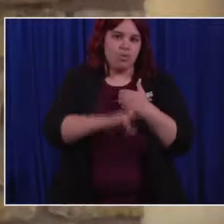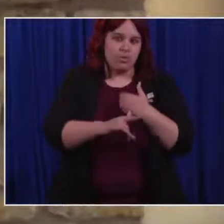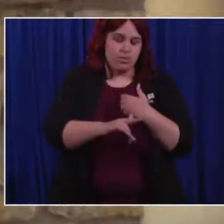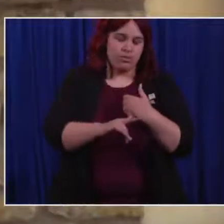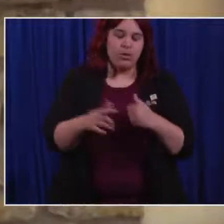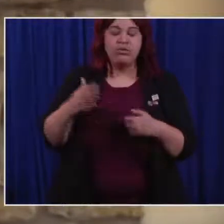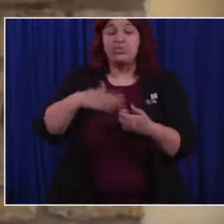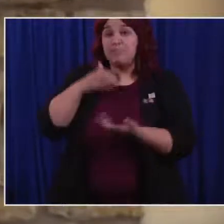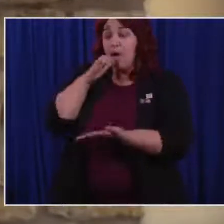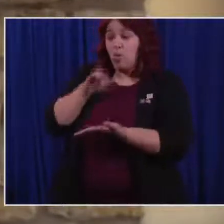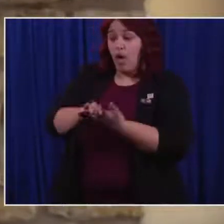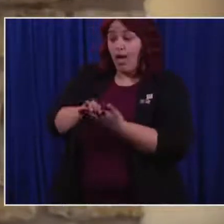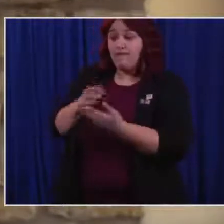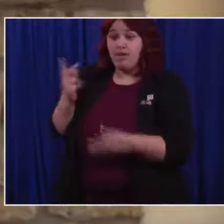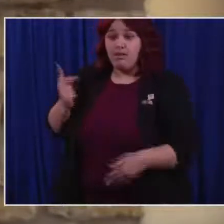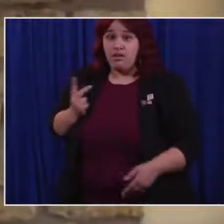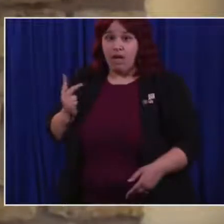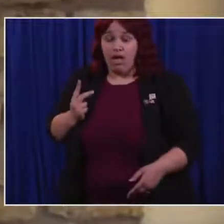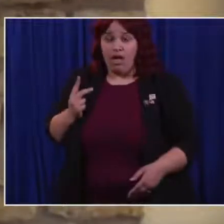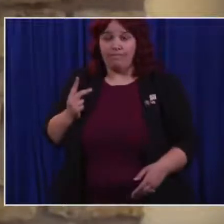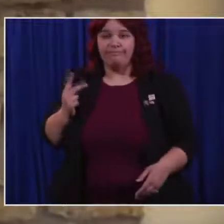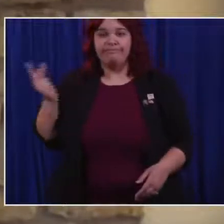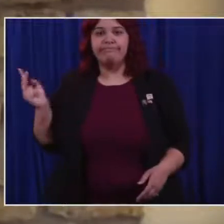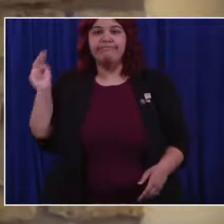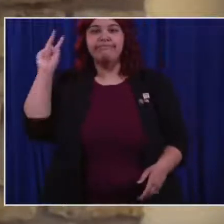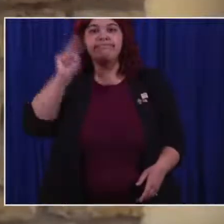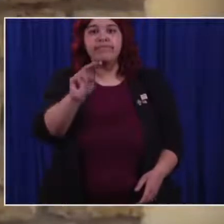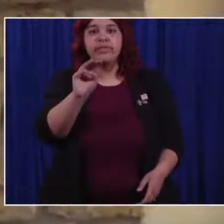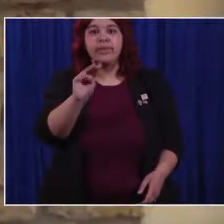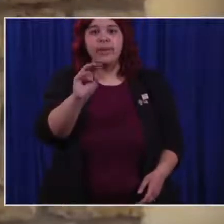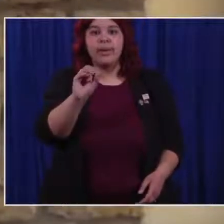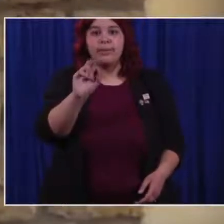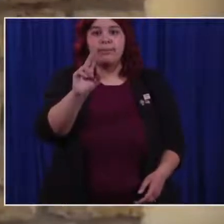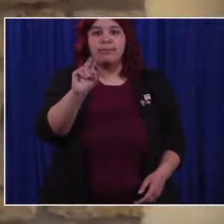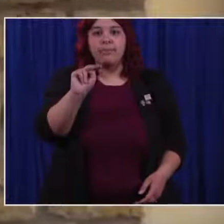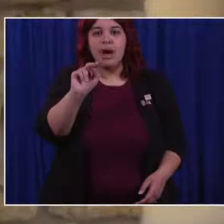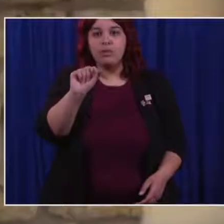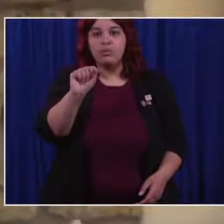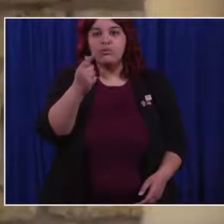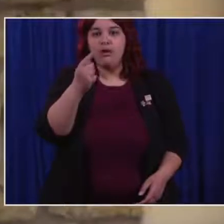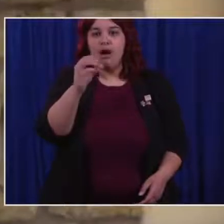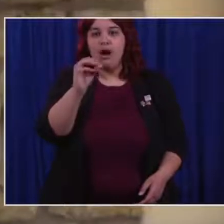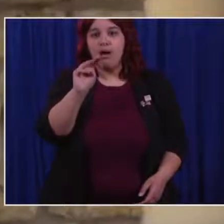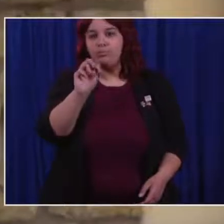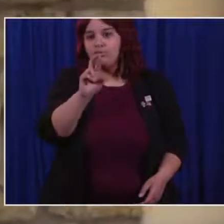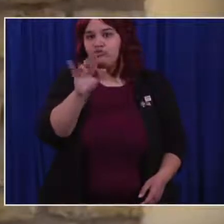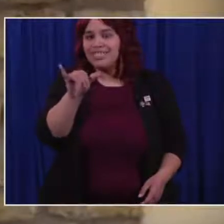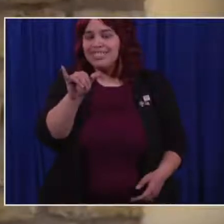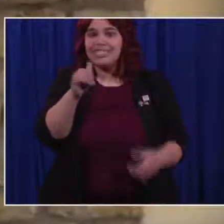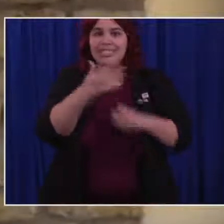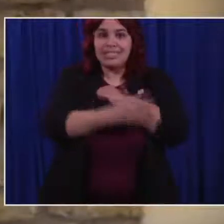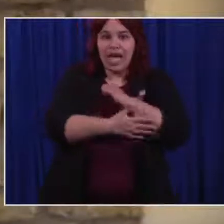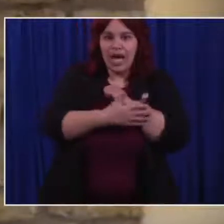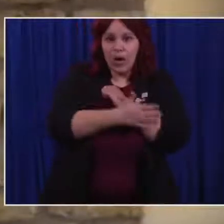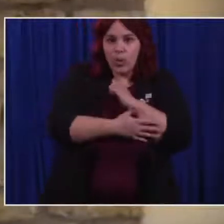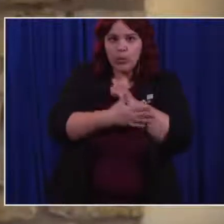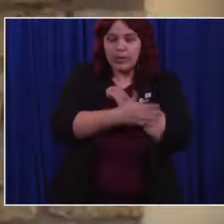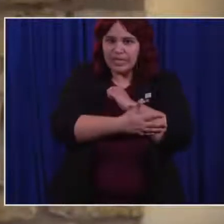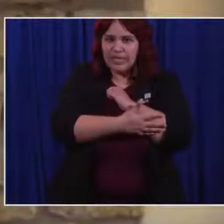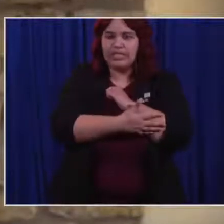County, it's just one example of what many counties are doing and trying to reach as many people as they can, and